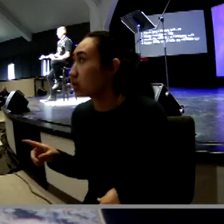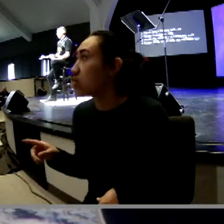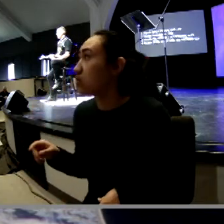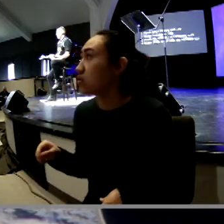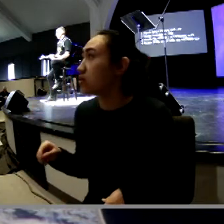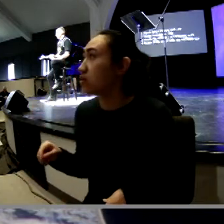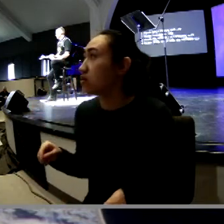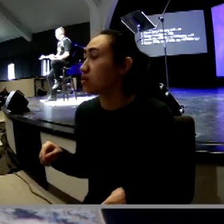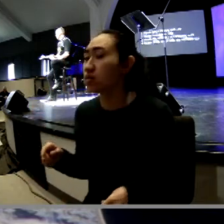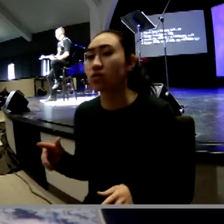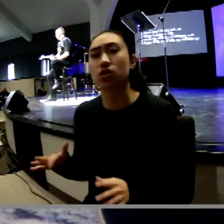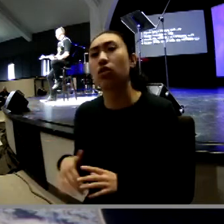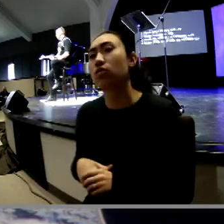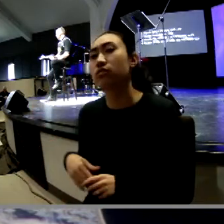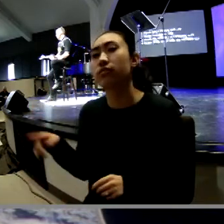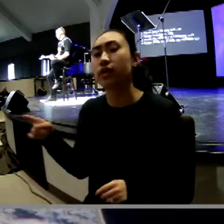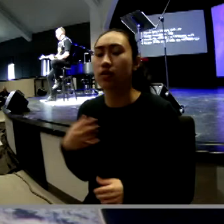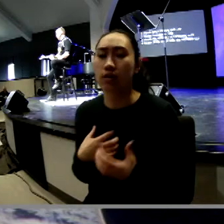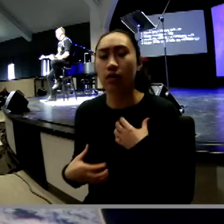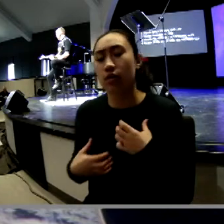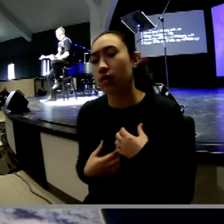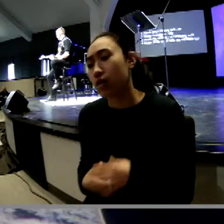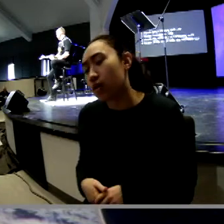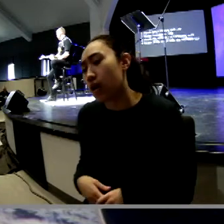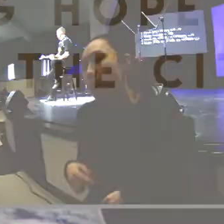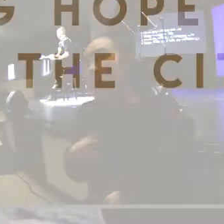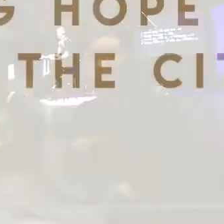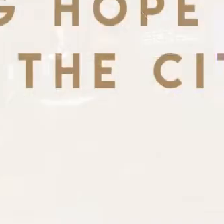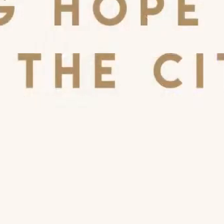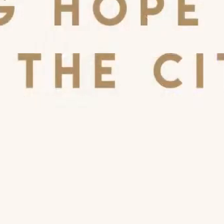church softball. Broke my oligarch.